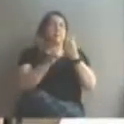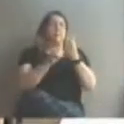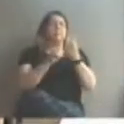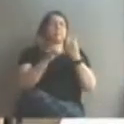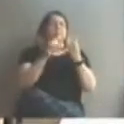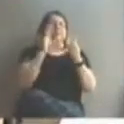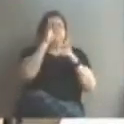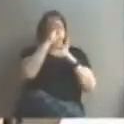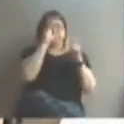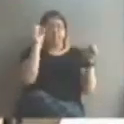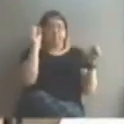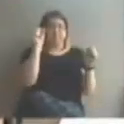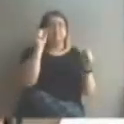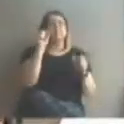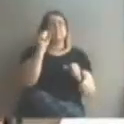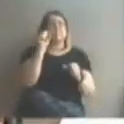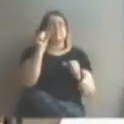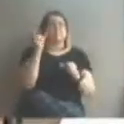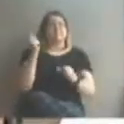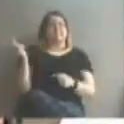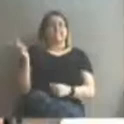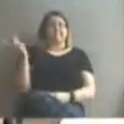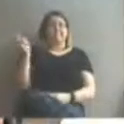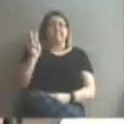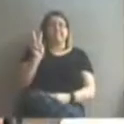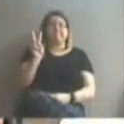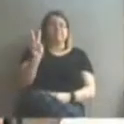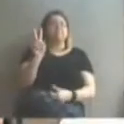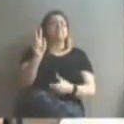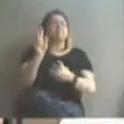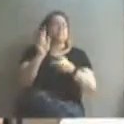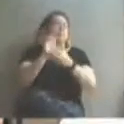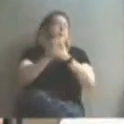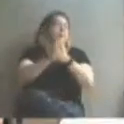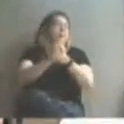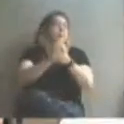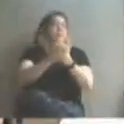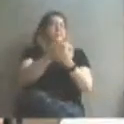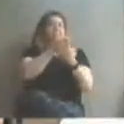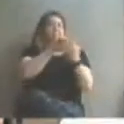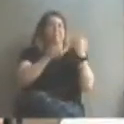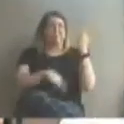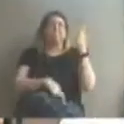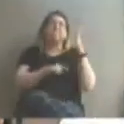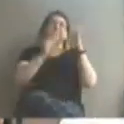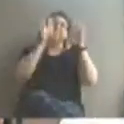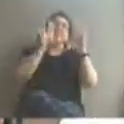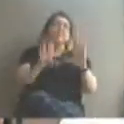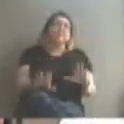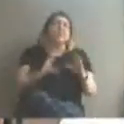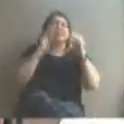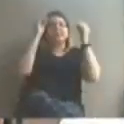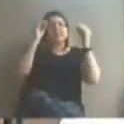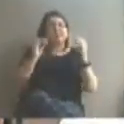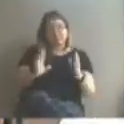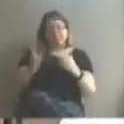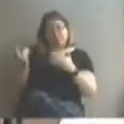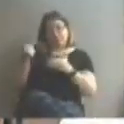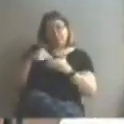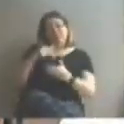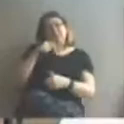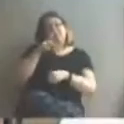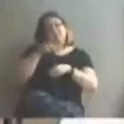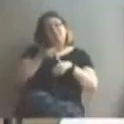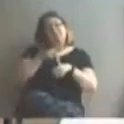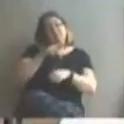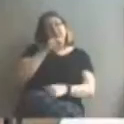Dillard and Brad Weston, please come forward to extend congratulations to these outstanding teachers. Joining in the recognition is